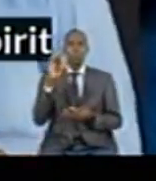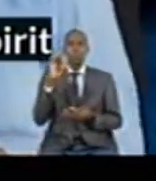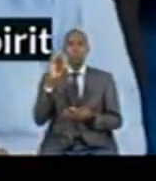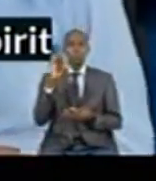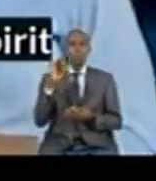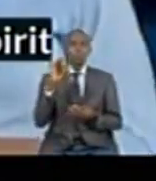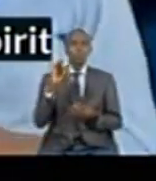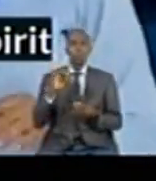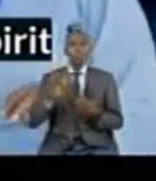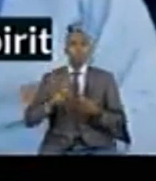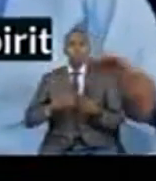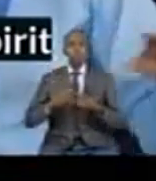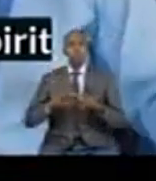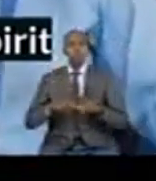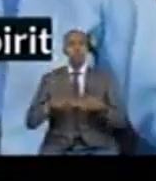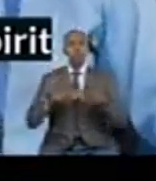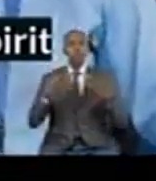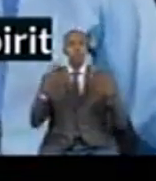Spirit to